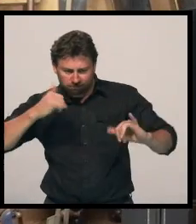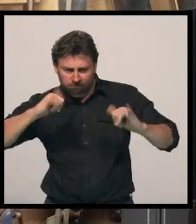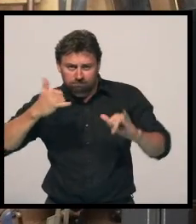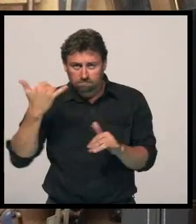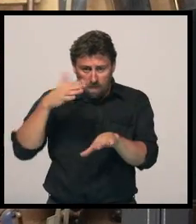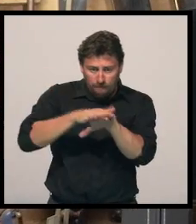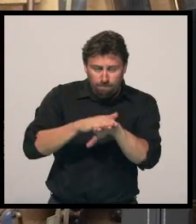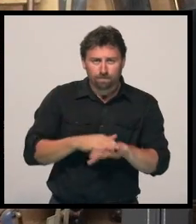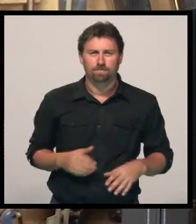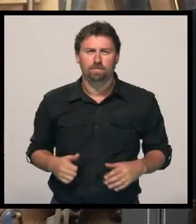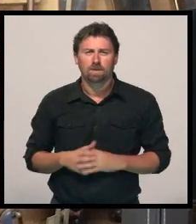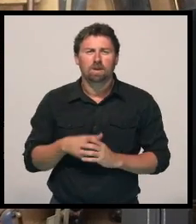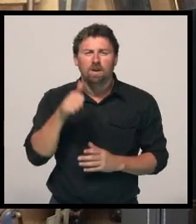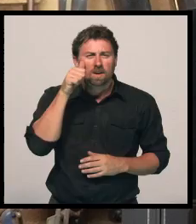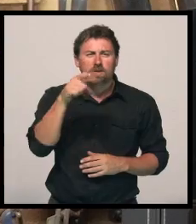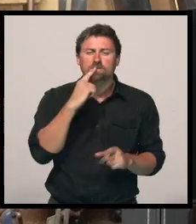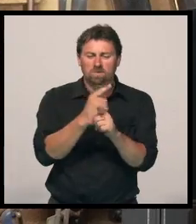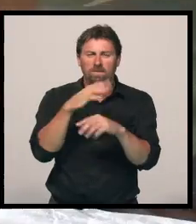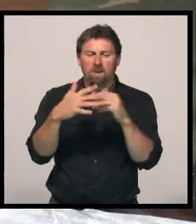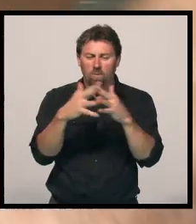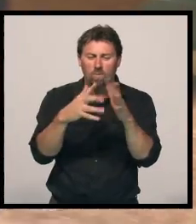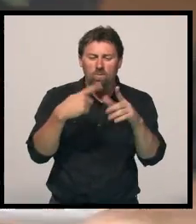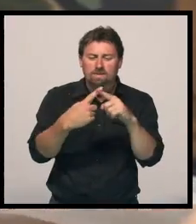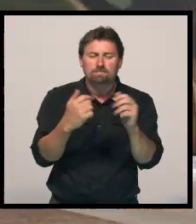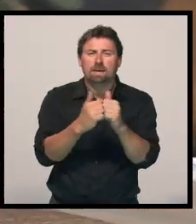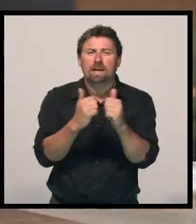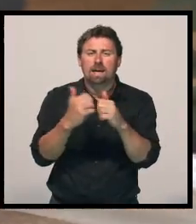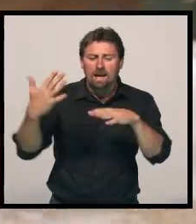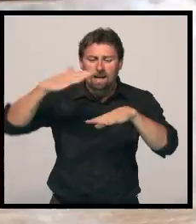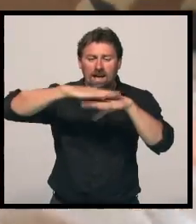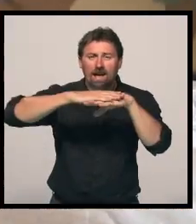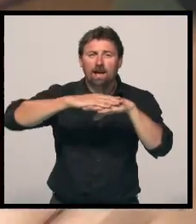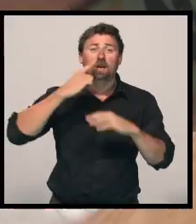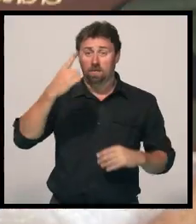I use that wax paper lunch wrap, and this is the reason why.